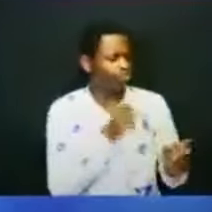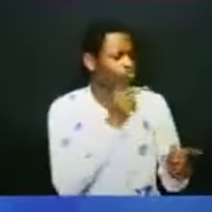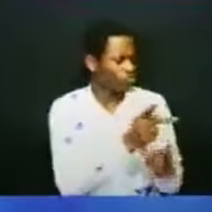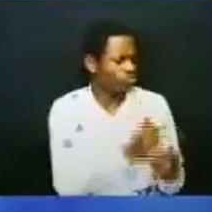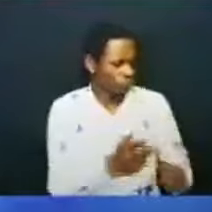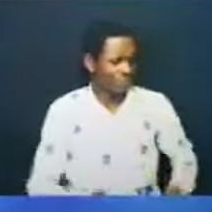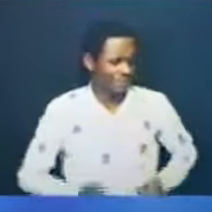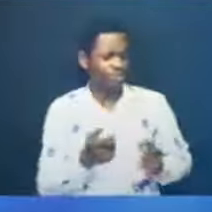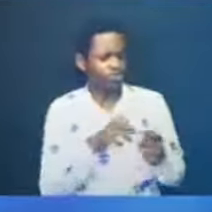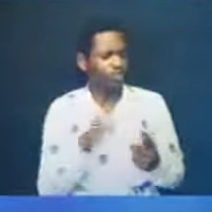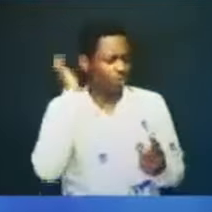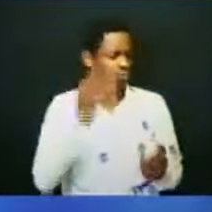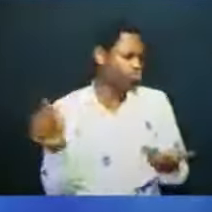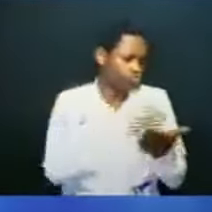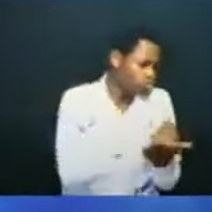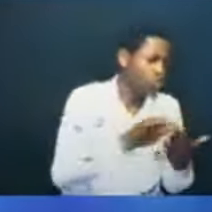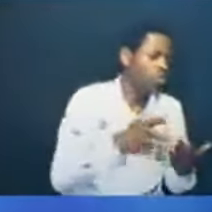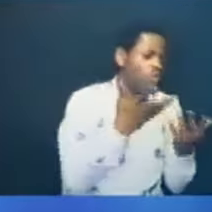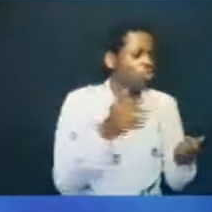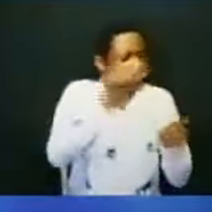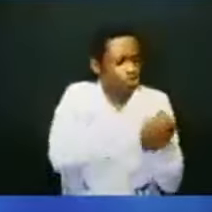They want to destroy you. They don't want to kill you.